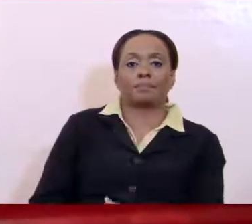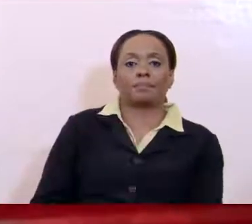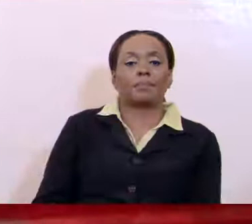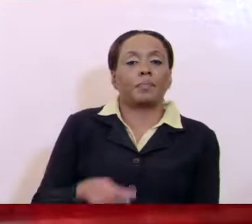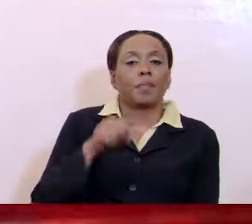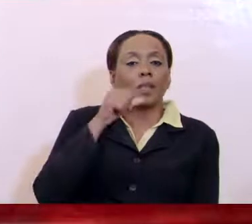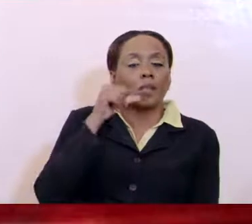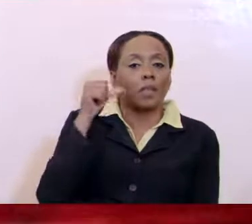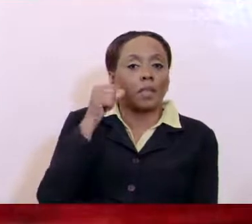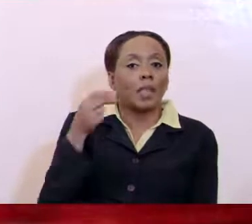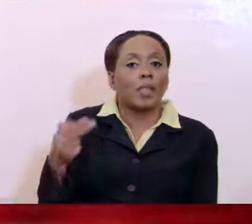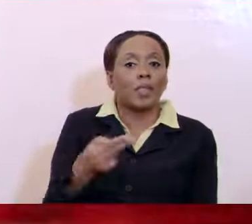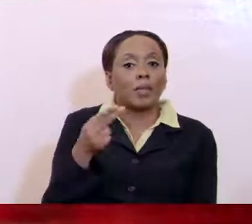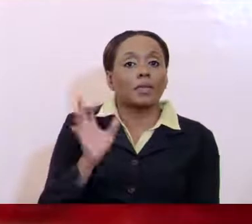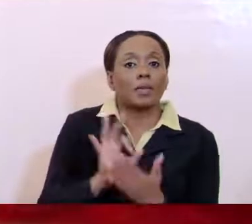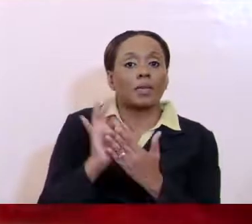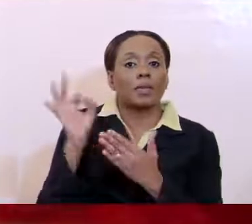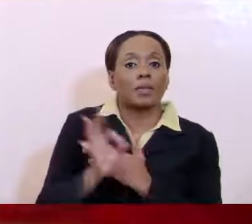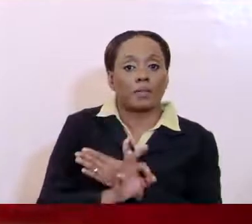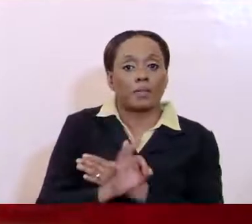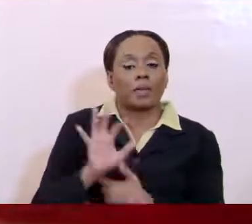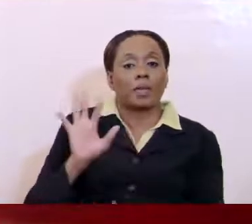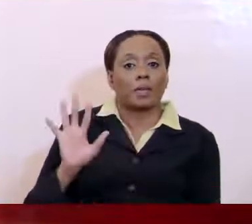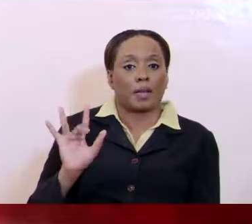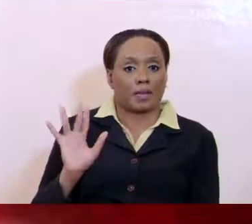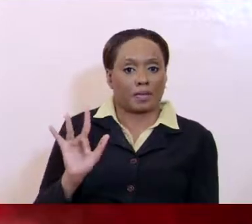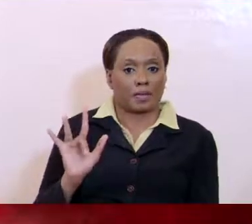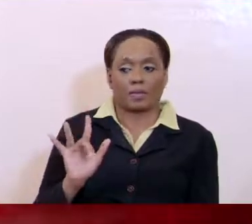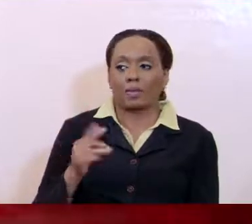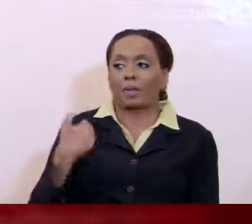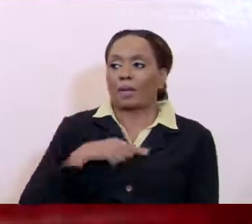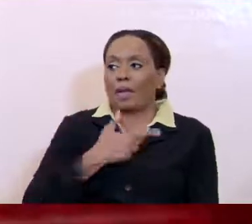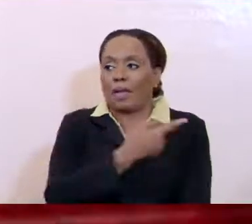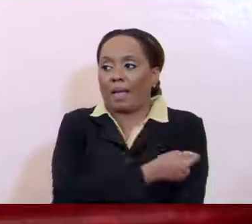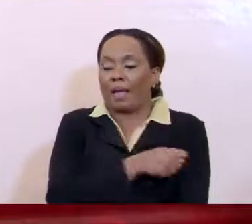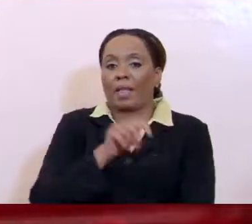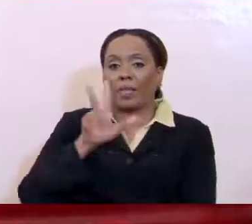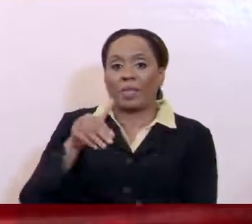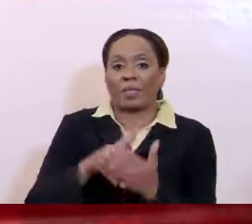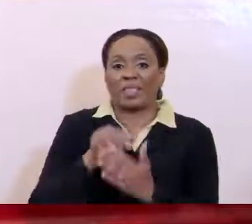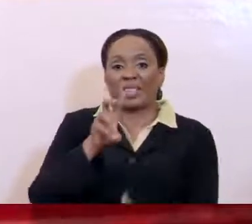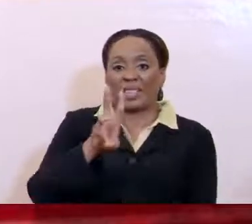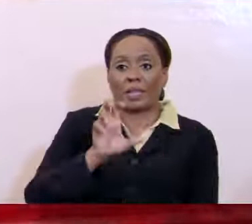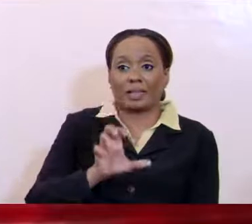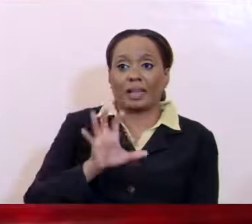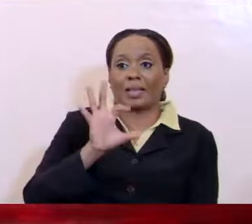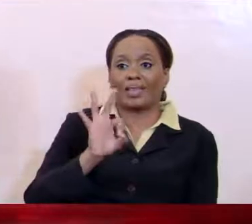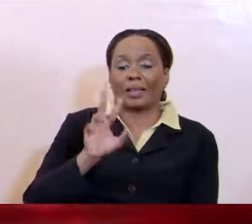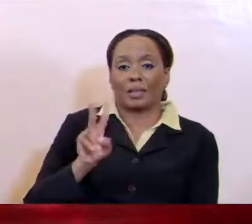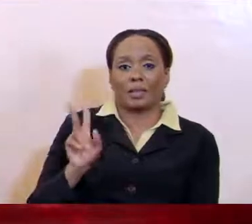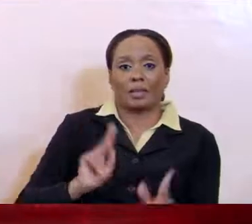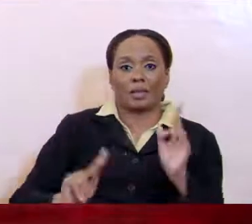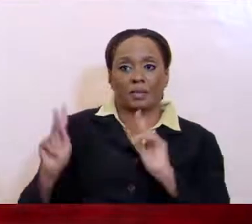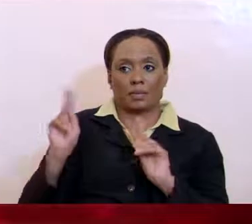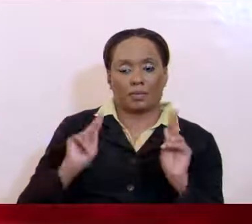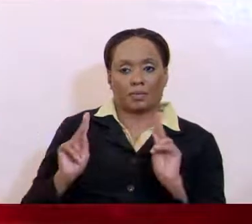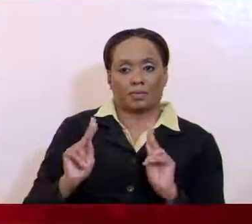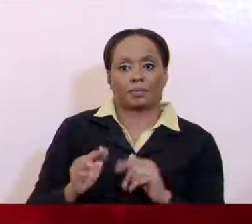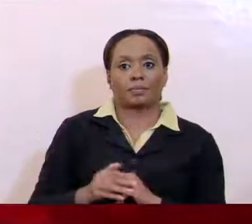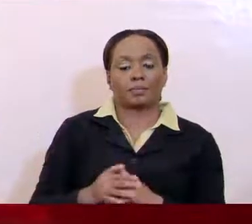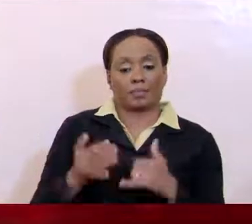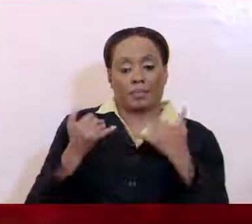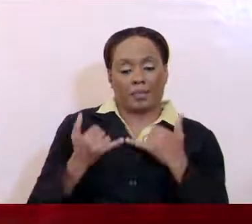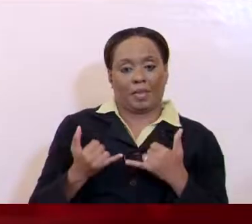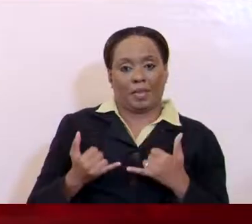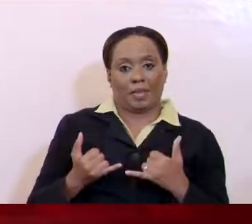Yesterday, Thursday the 25th of February, we vaccinated 3,692 people. So to date,